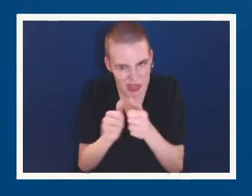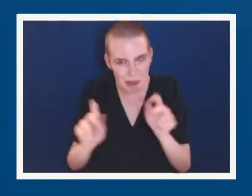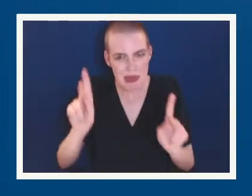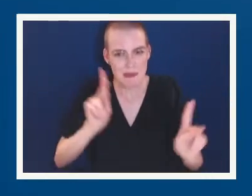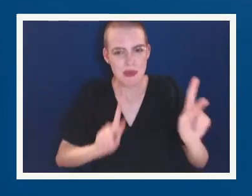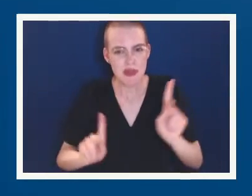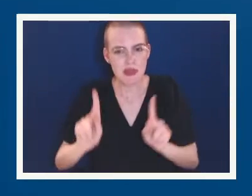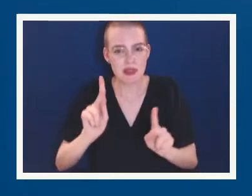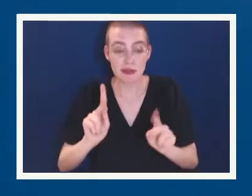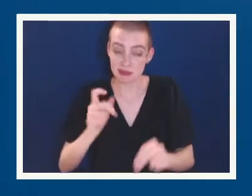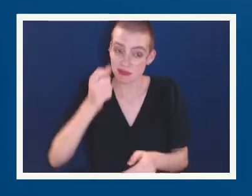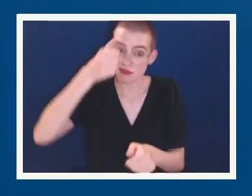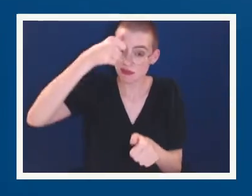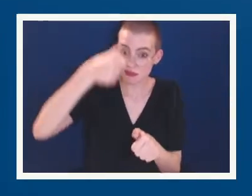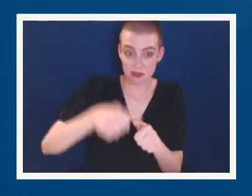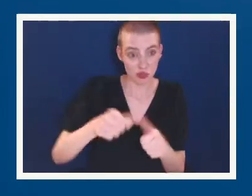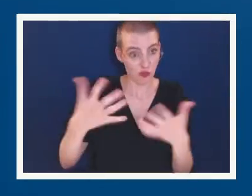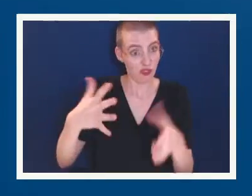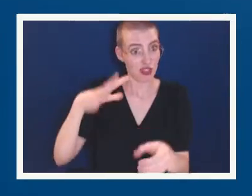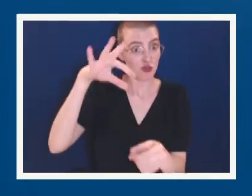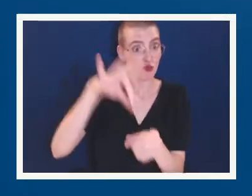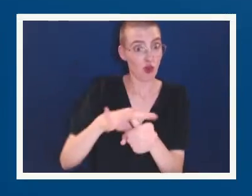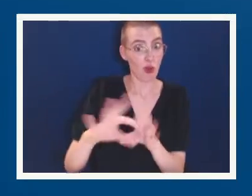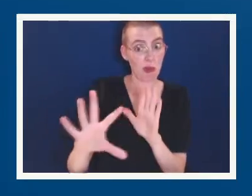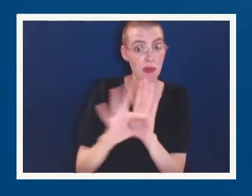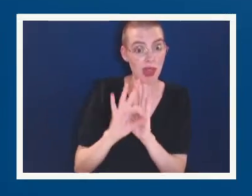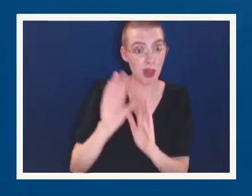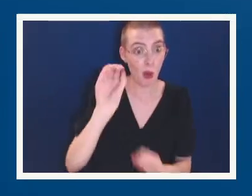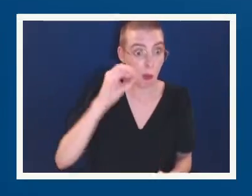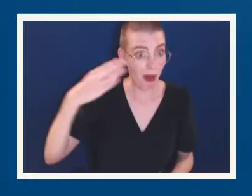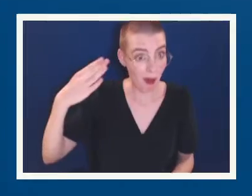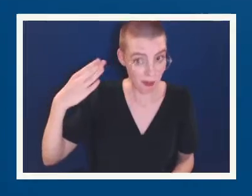your vote elected Barack Obama president.